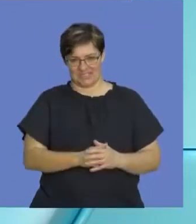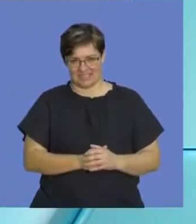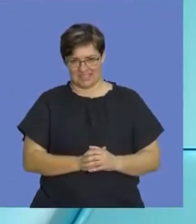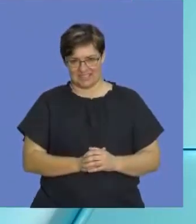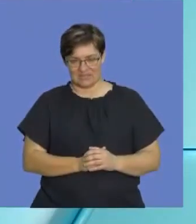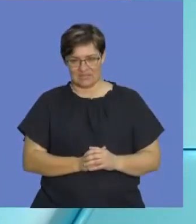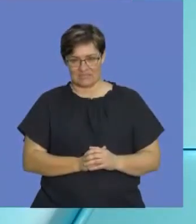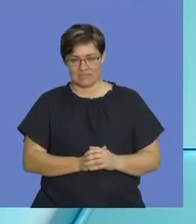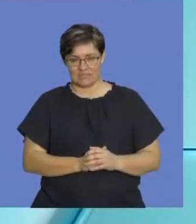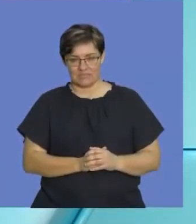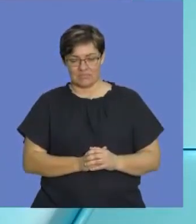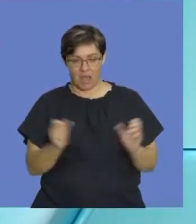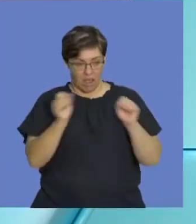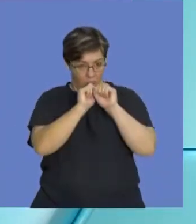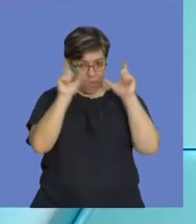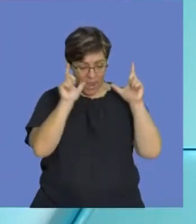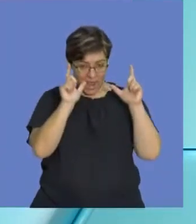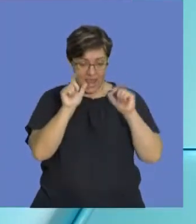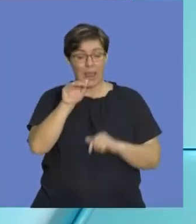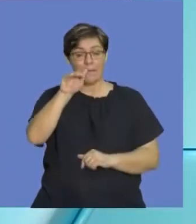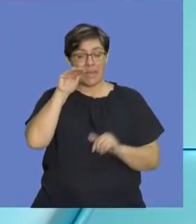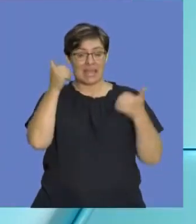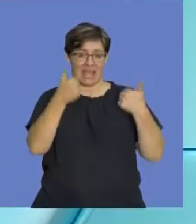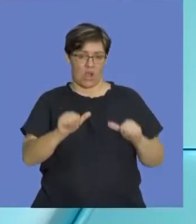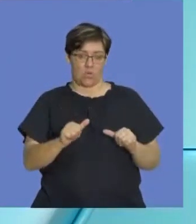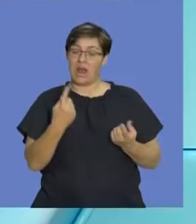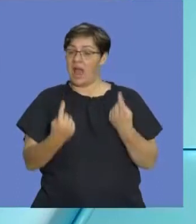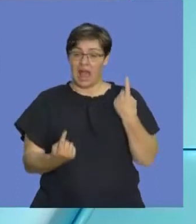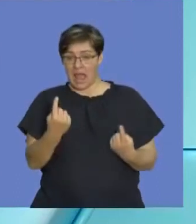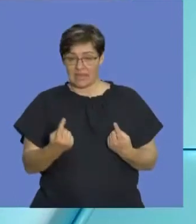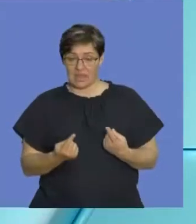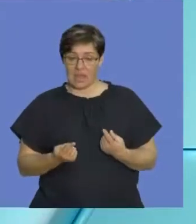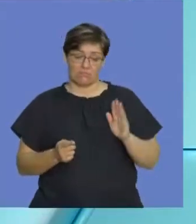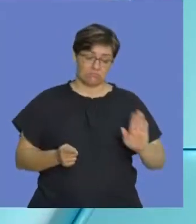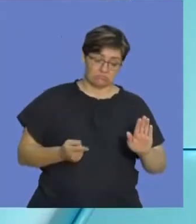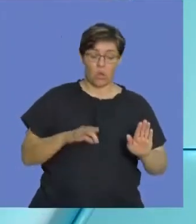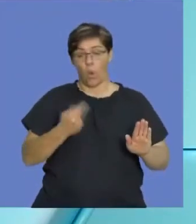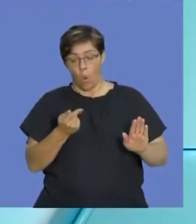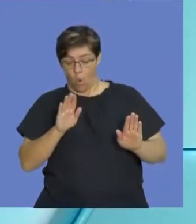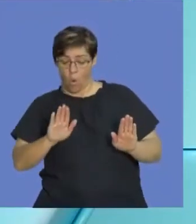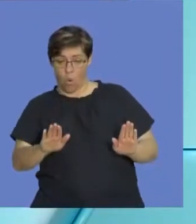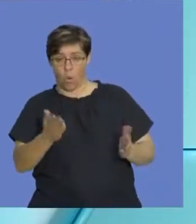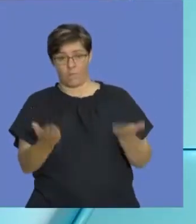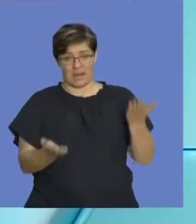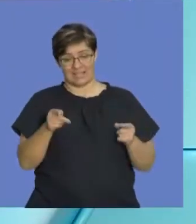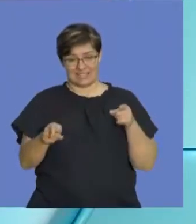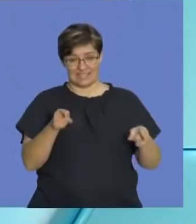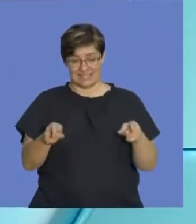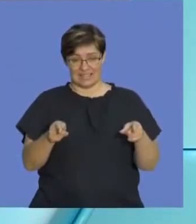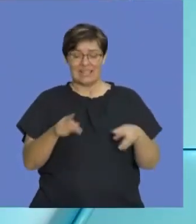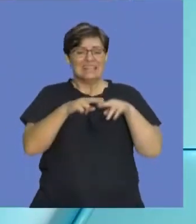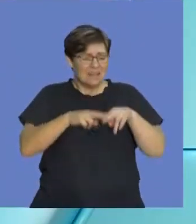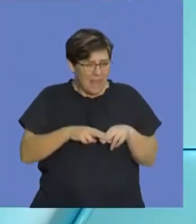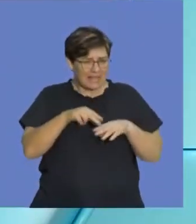take cognizance of the fact that your bank account can either be a debit or a credit balance depending on